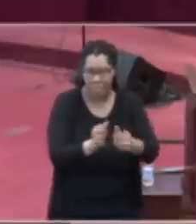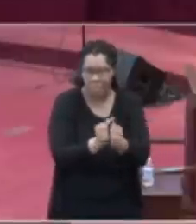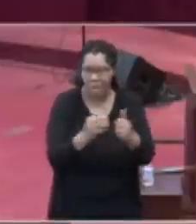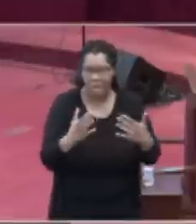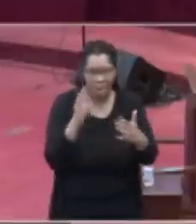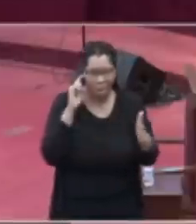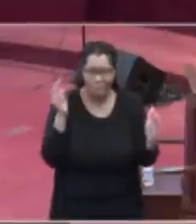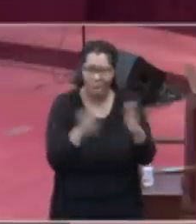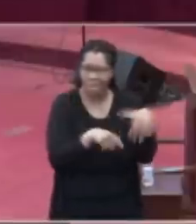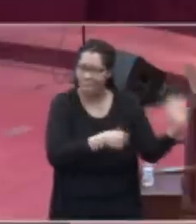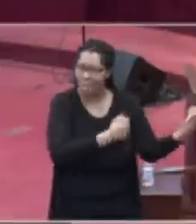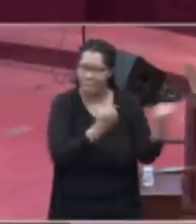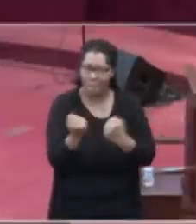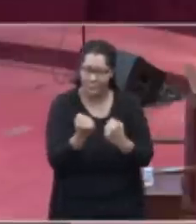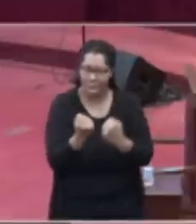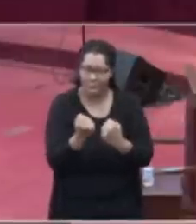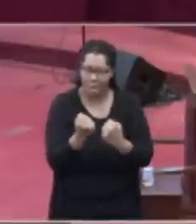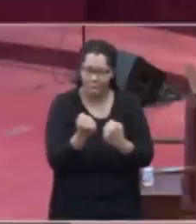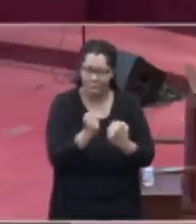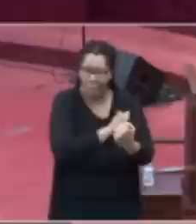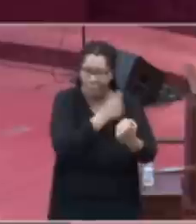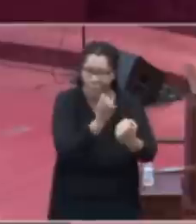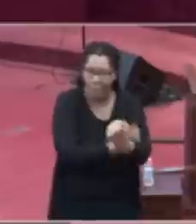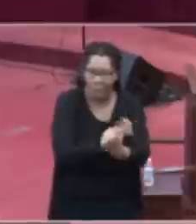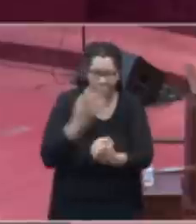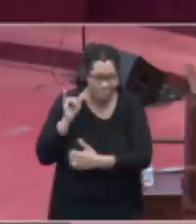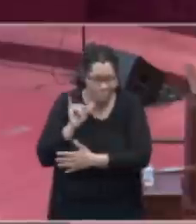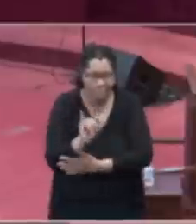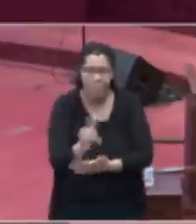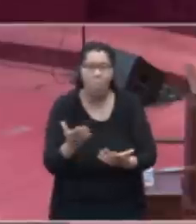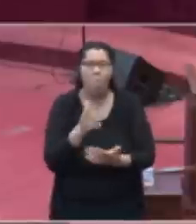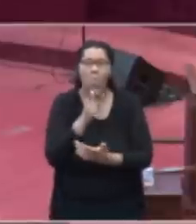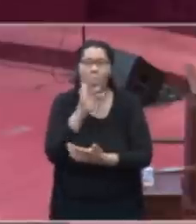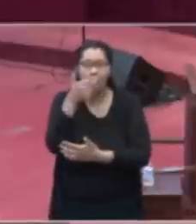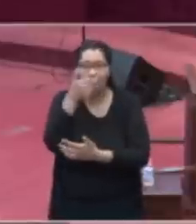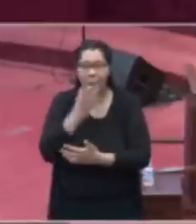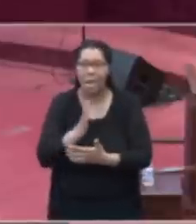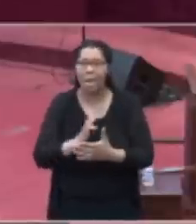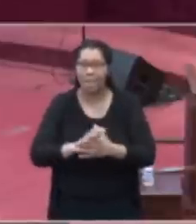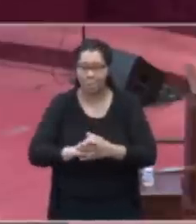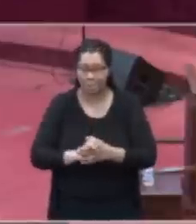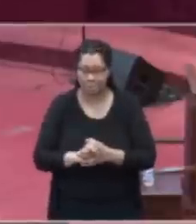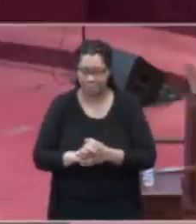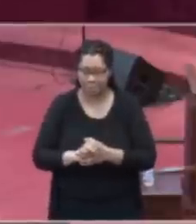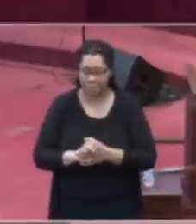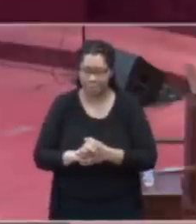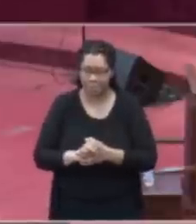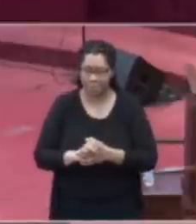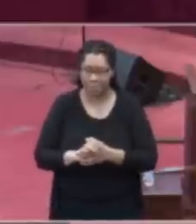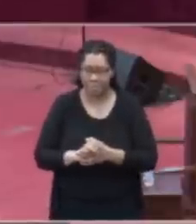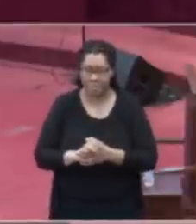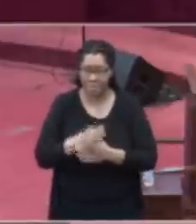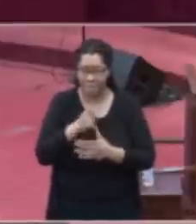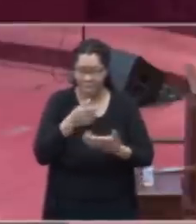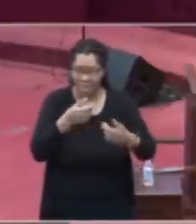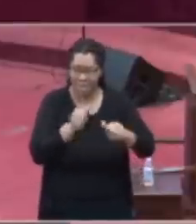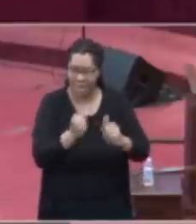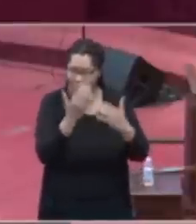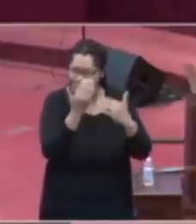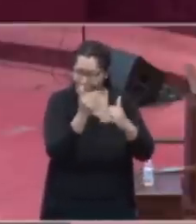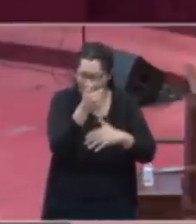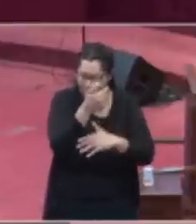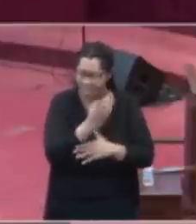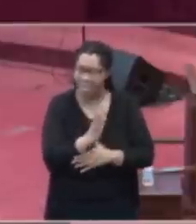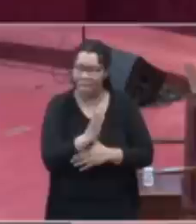to the might and majesty and the eternality of God, that they are attempting to box God